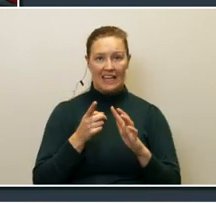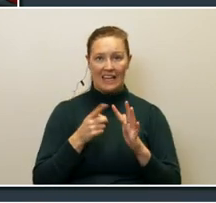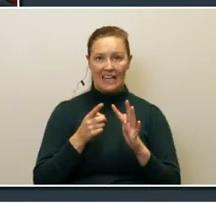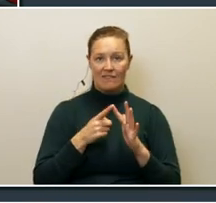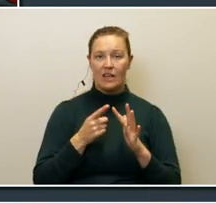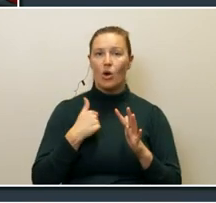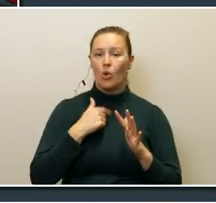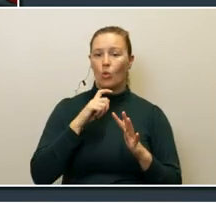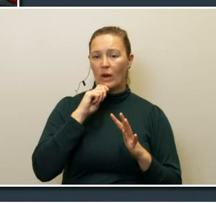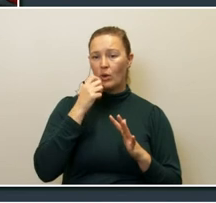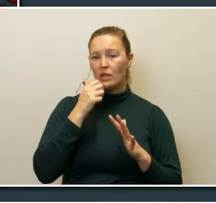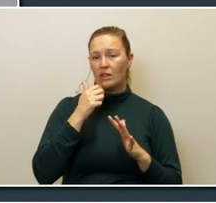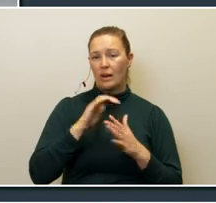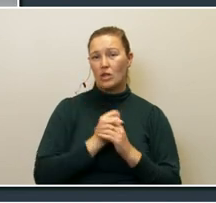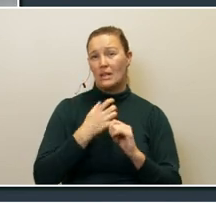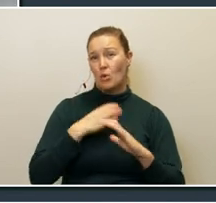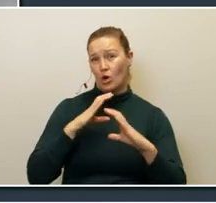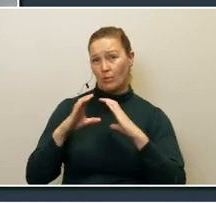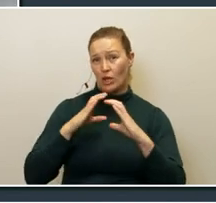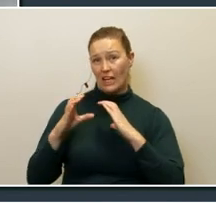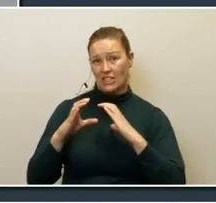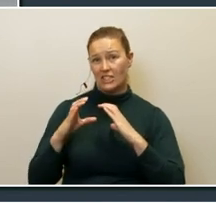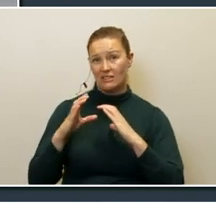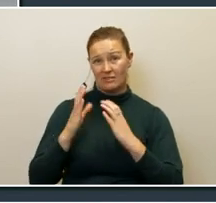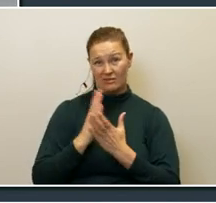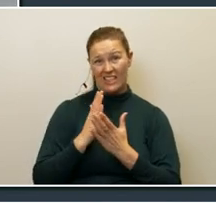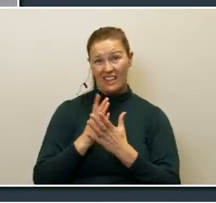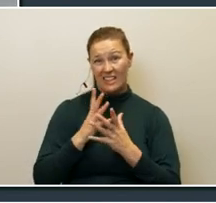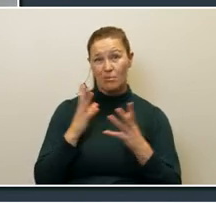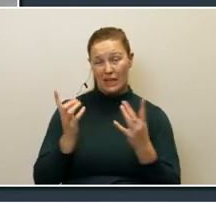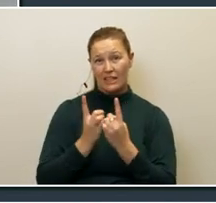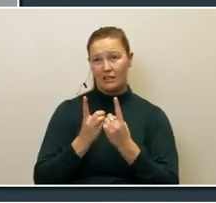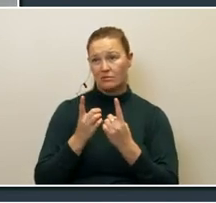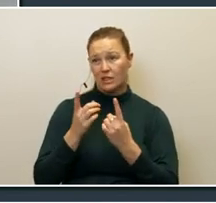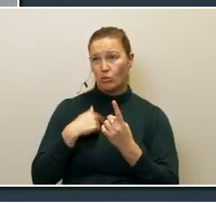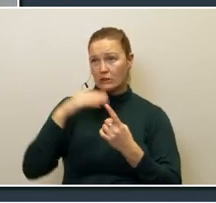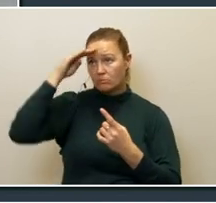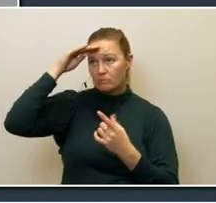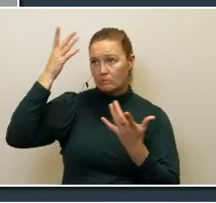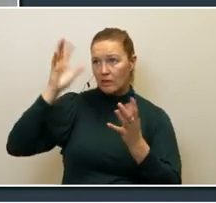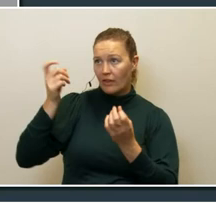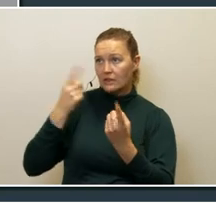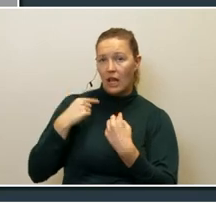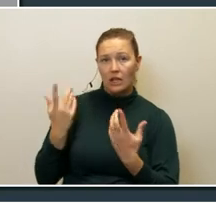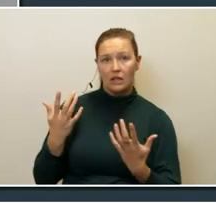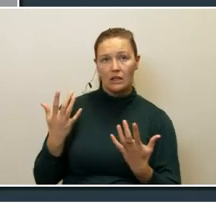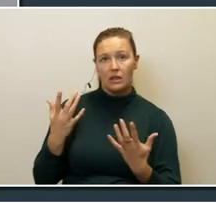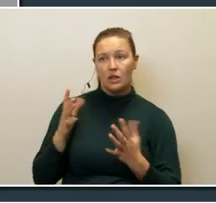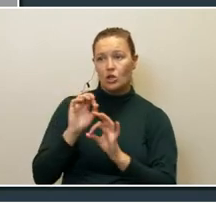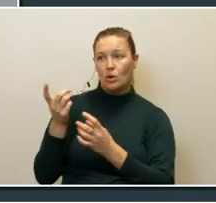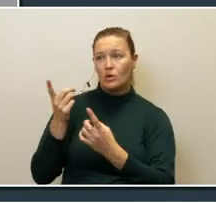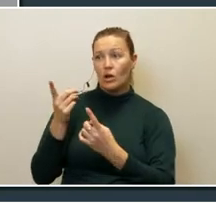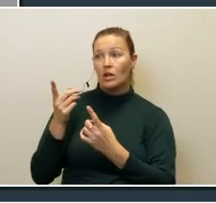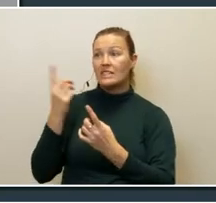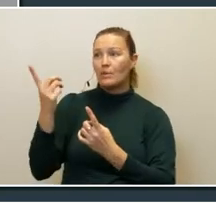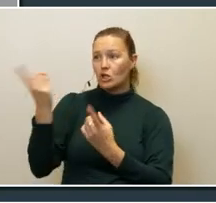A little bit more communication, please. Yeah. That's the big thing. We just don't get told. We never got told we weren't going to have that. We